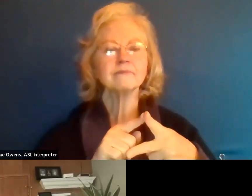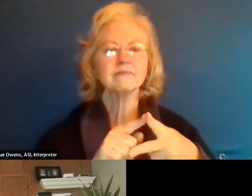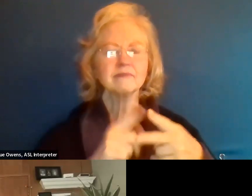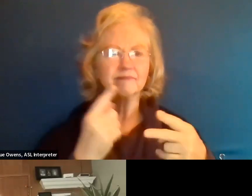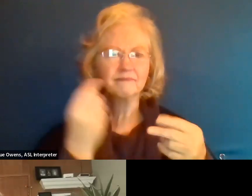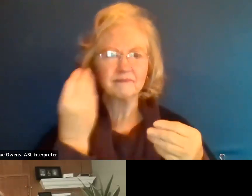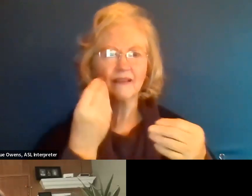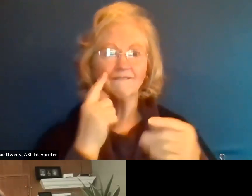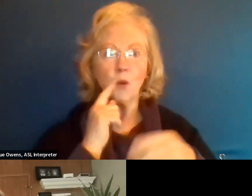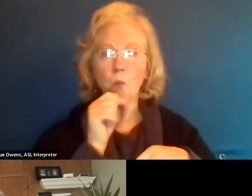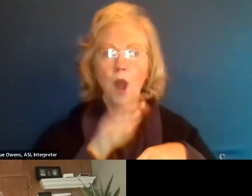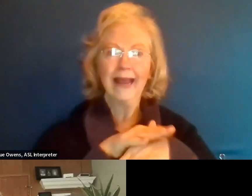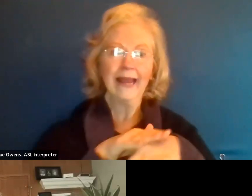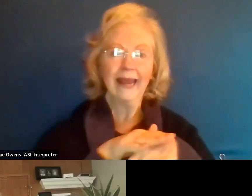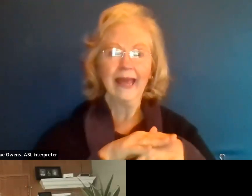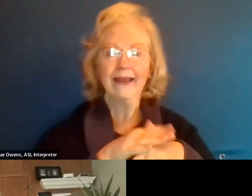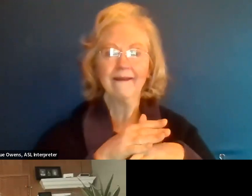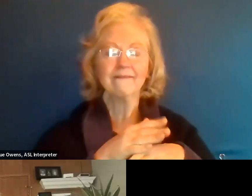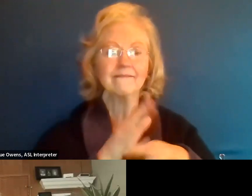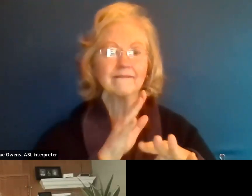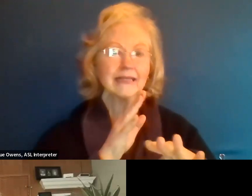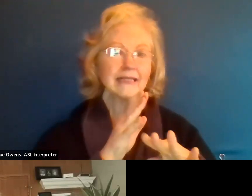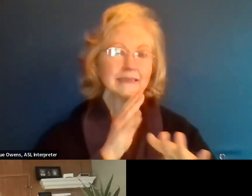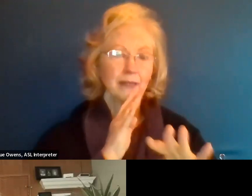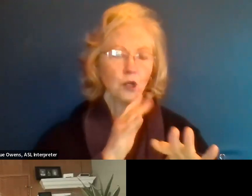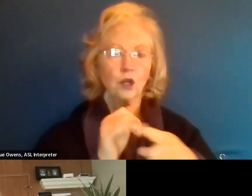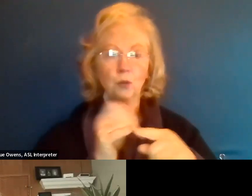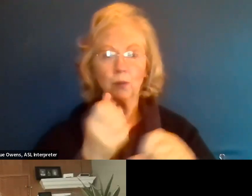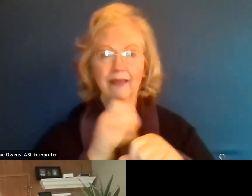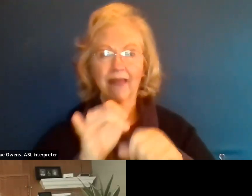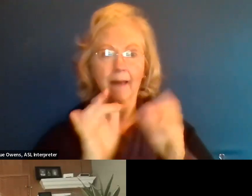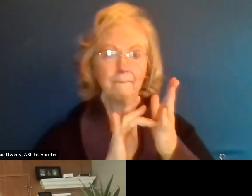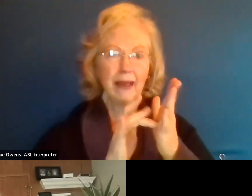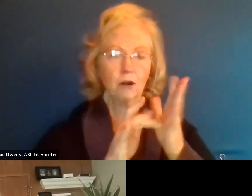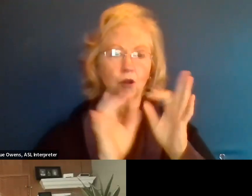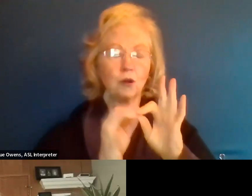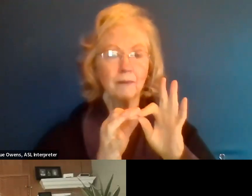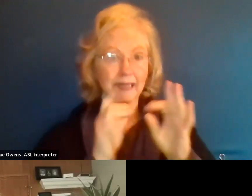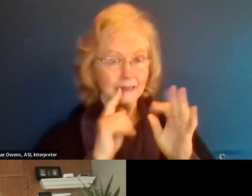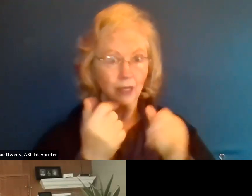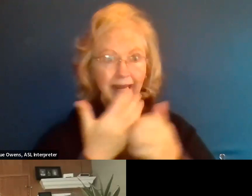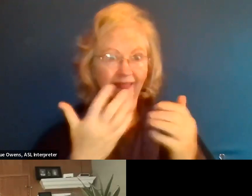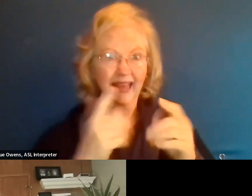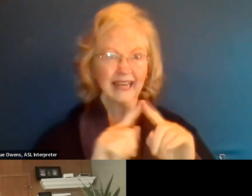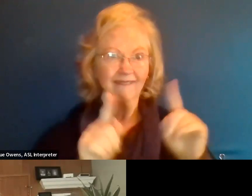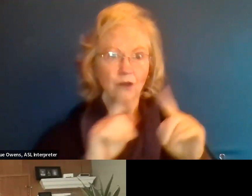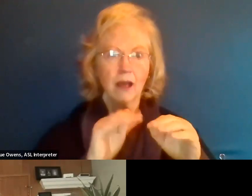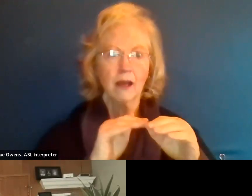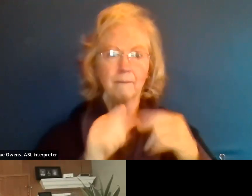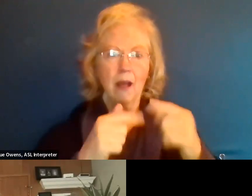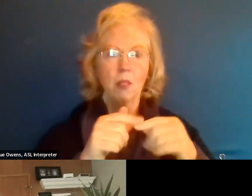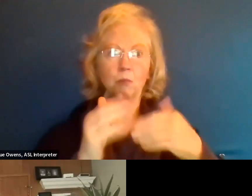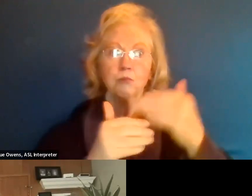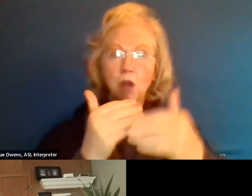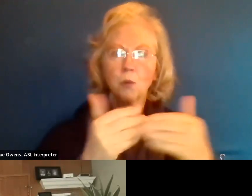considerations for native speakers when they're getting a medical interpreter certification, is there anything that is different about the process to somebody